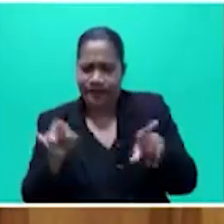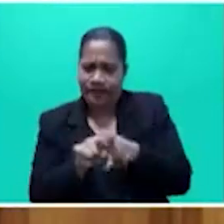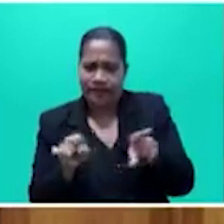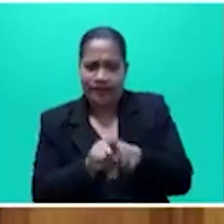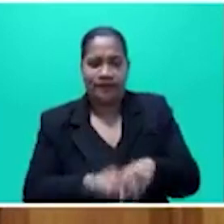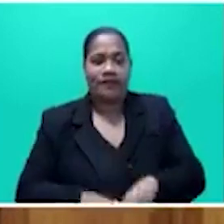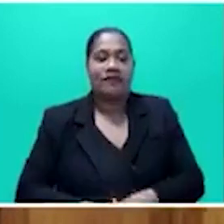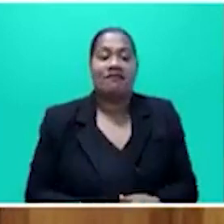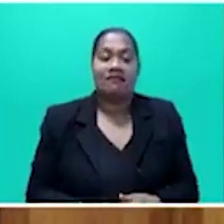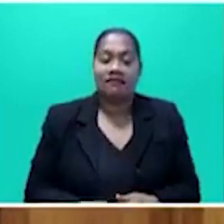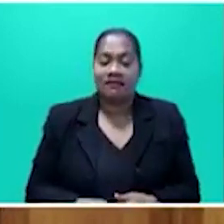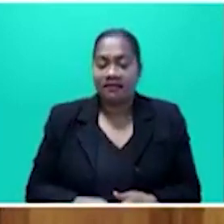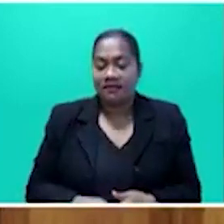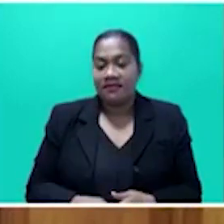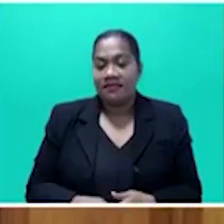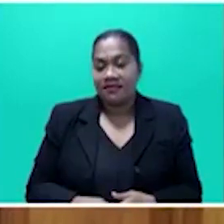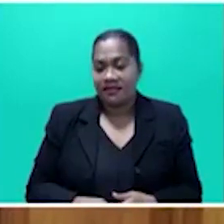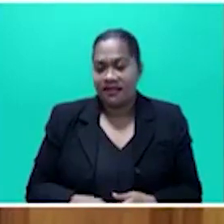story.